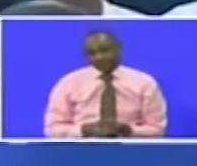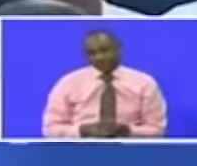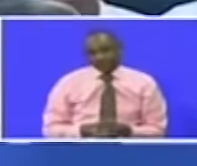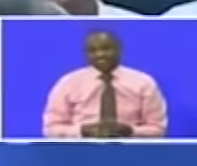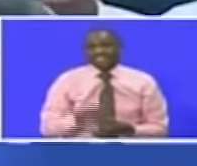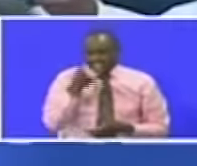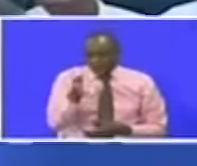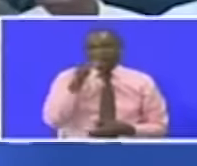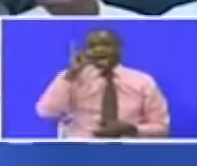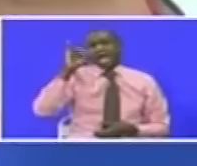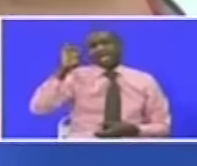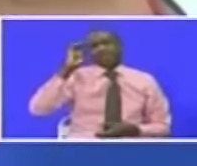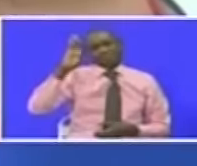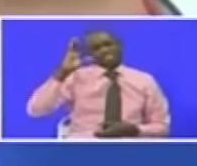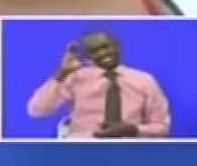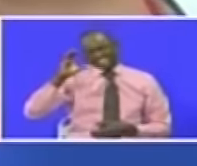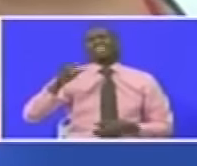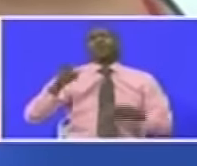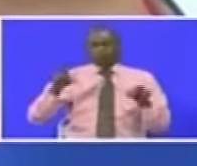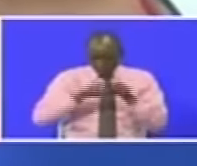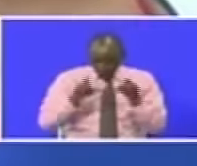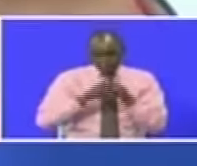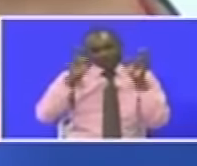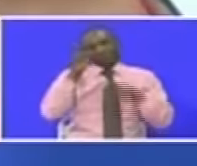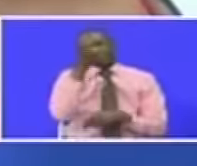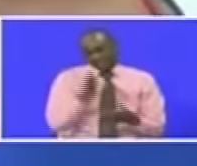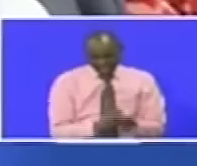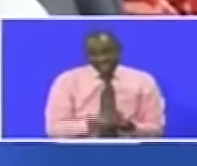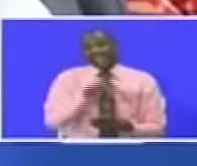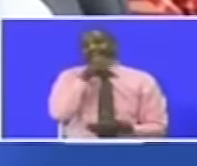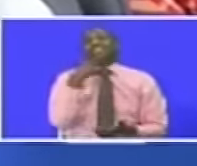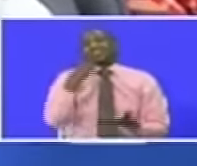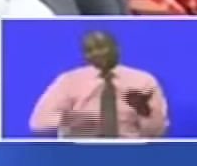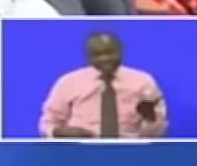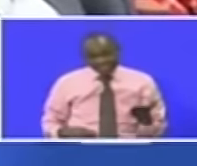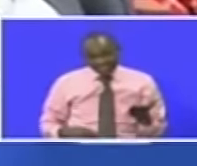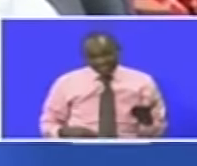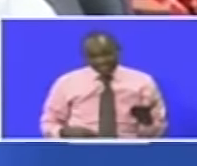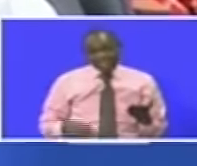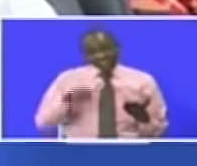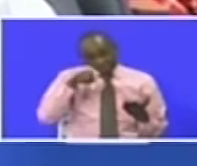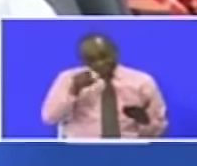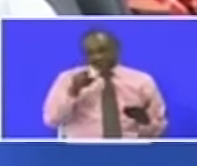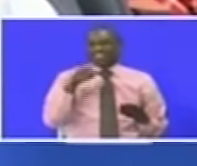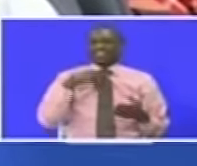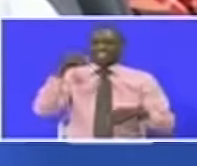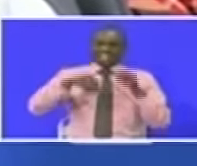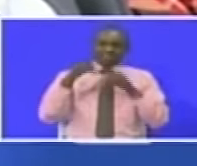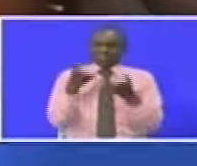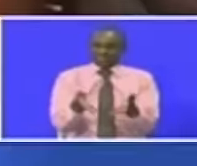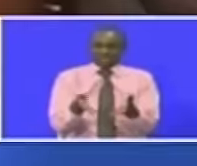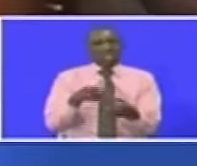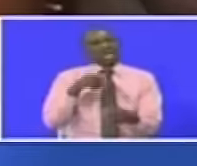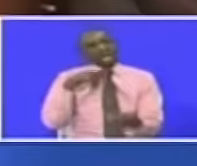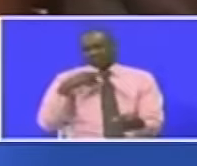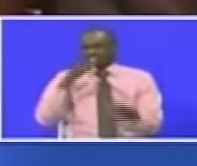The IEBC issue also took center stage here, with Raila saying the electoral body has no choice but